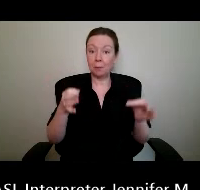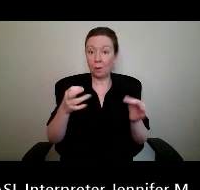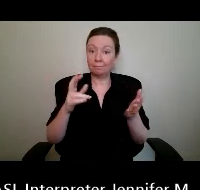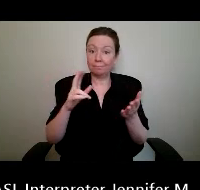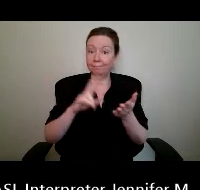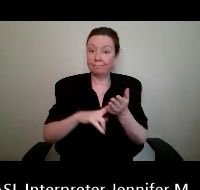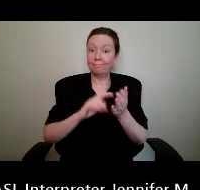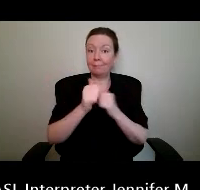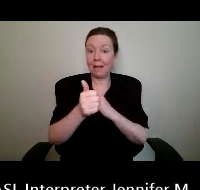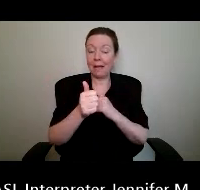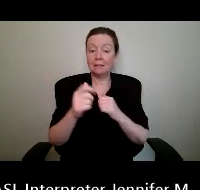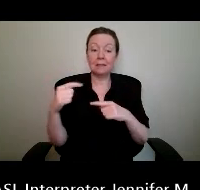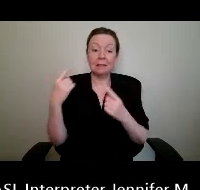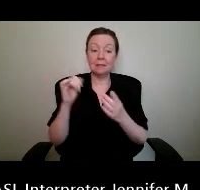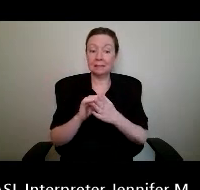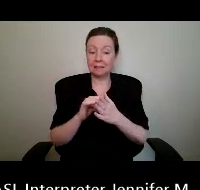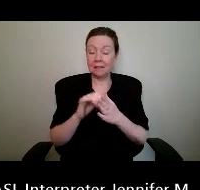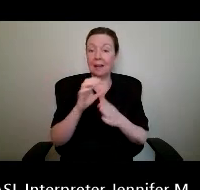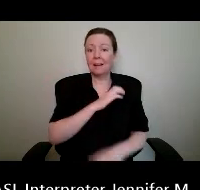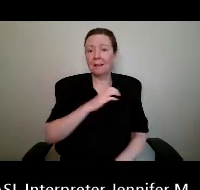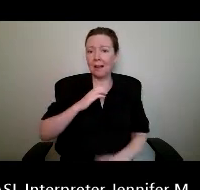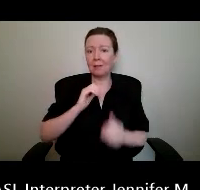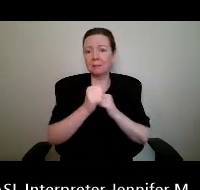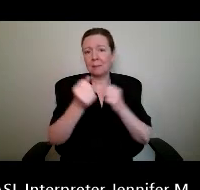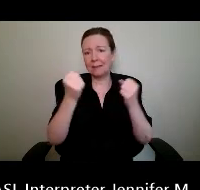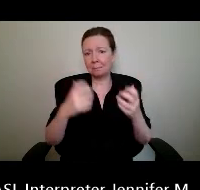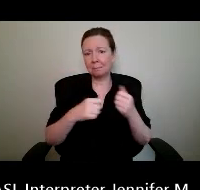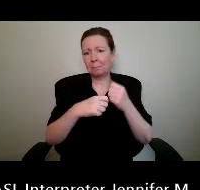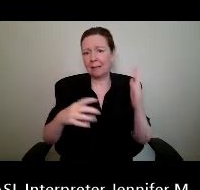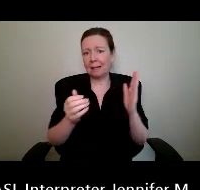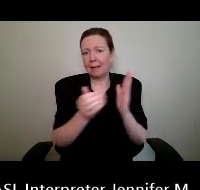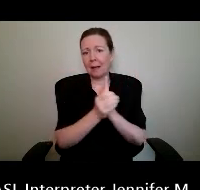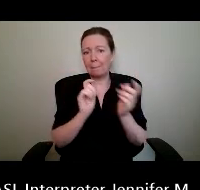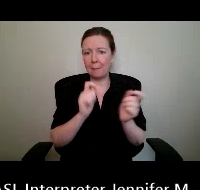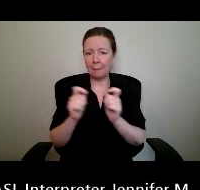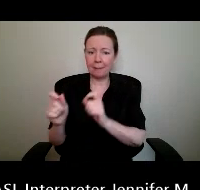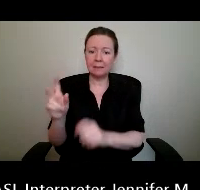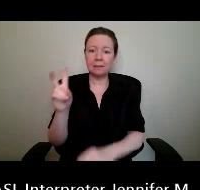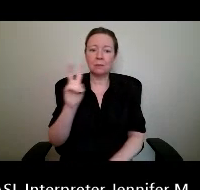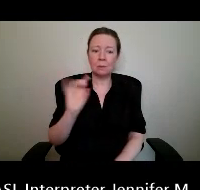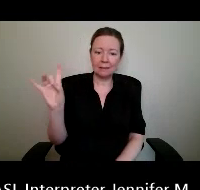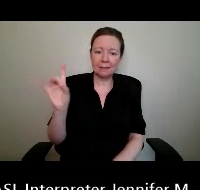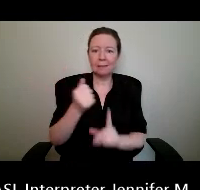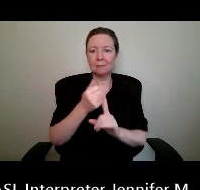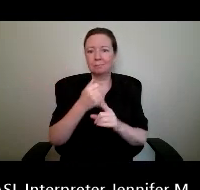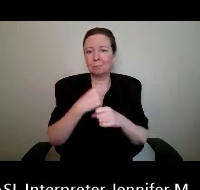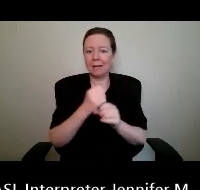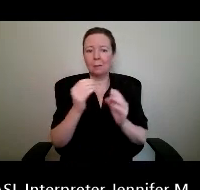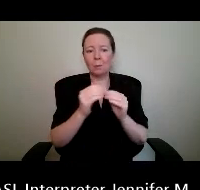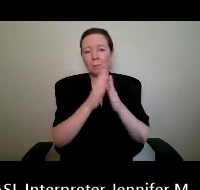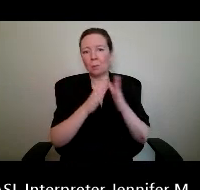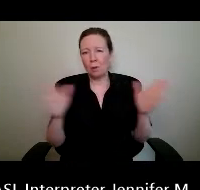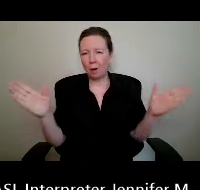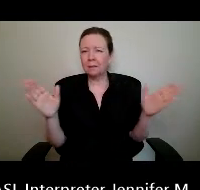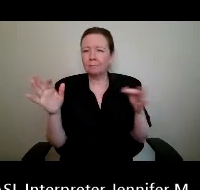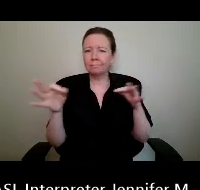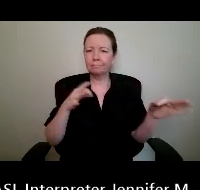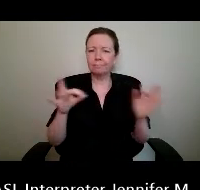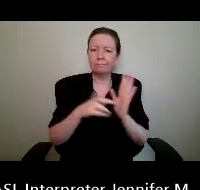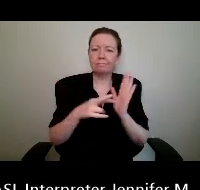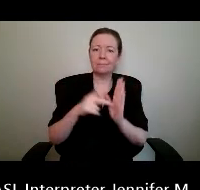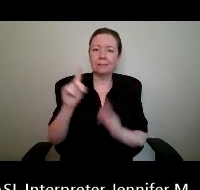Congress has passed a series of amendments in 2008 to just broaden this definition of disability. And I'm sure that's something that will